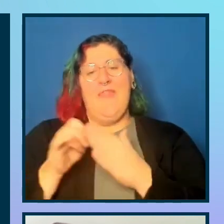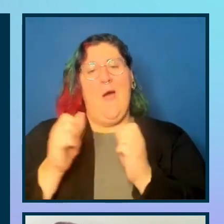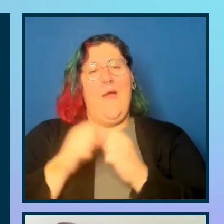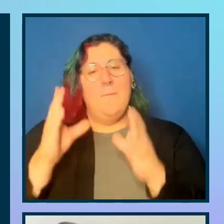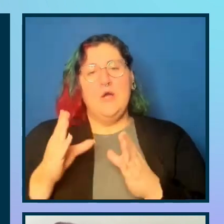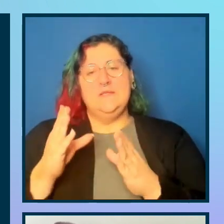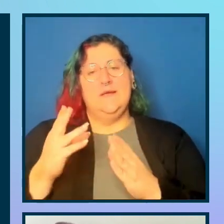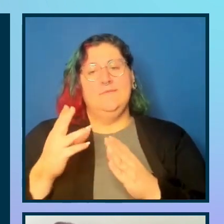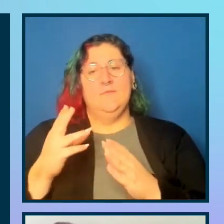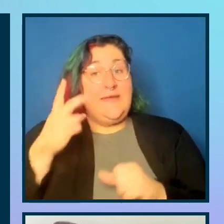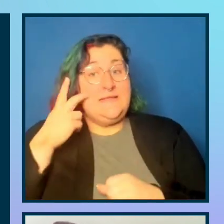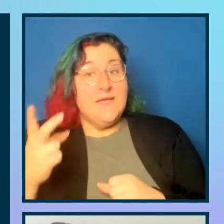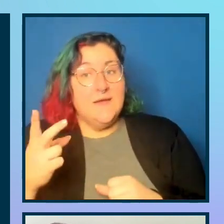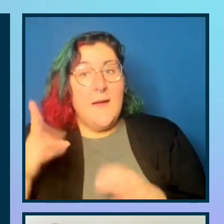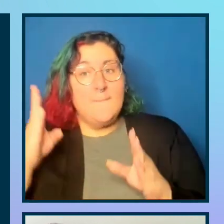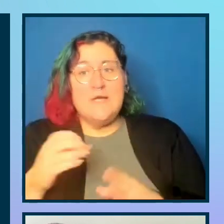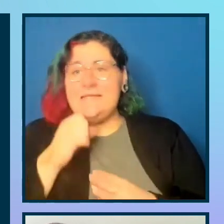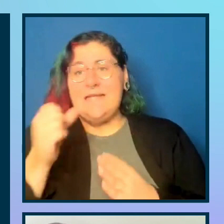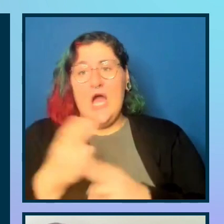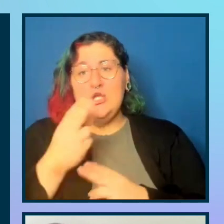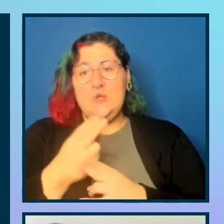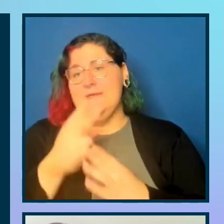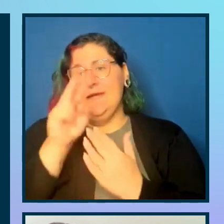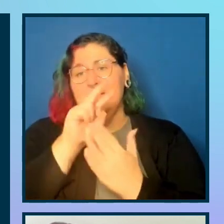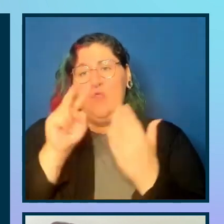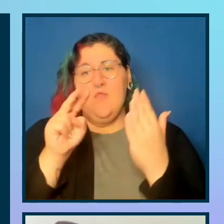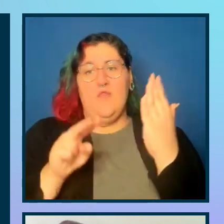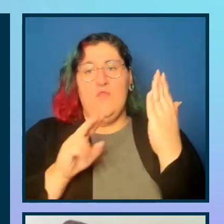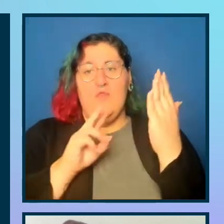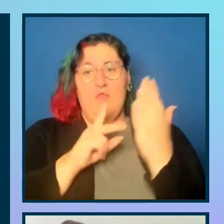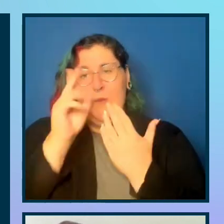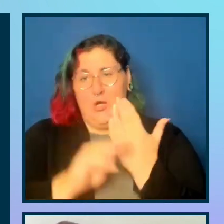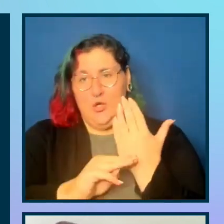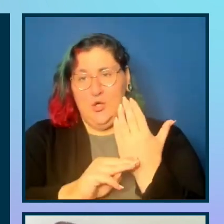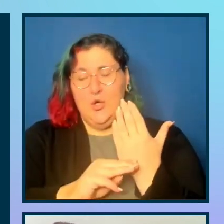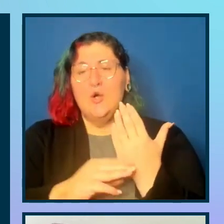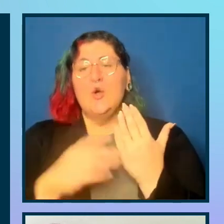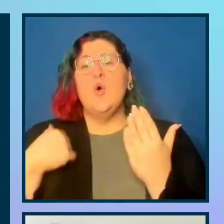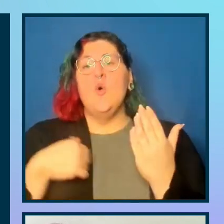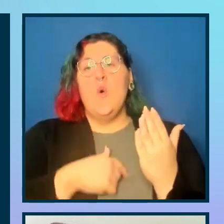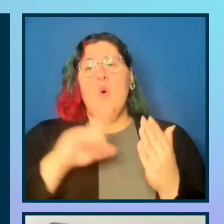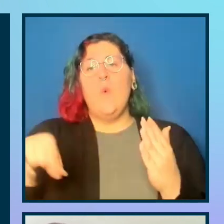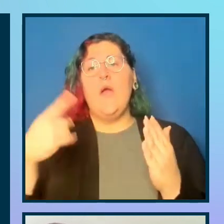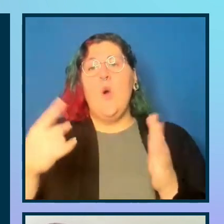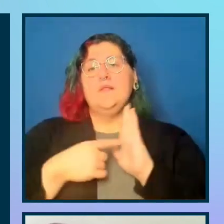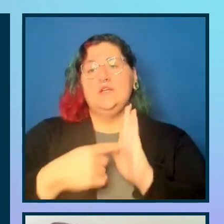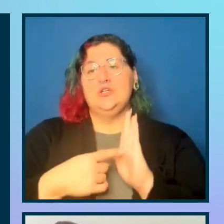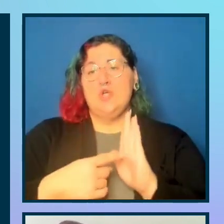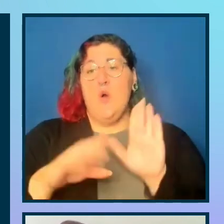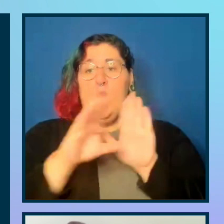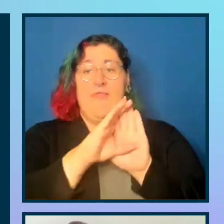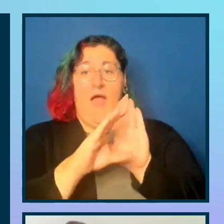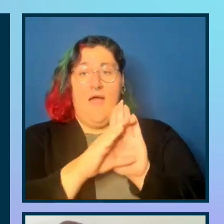didn't need it. So we only show the branch icon and the branch name for the cited users.